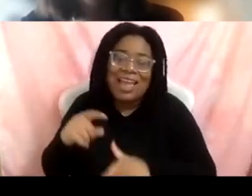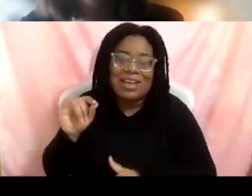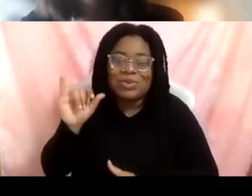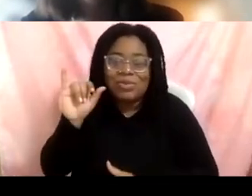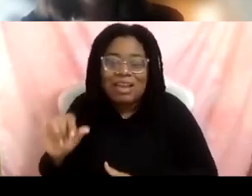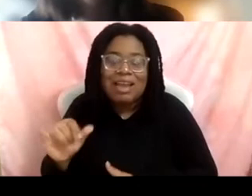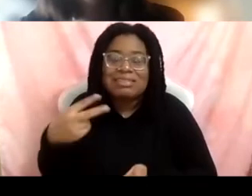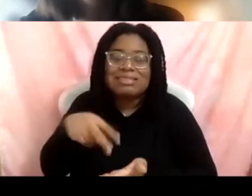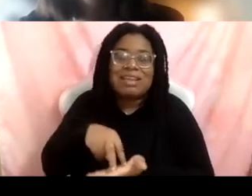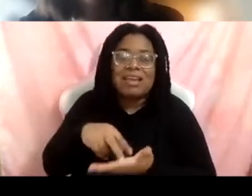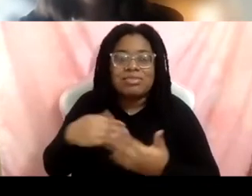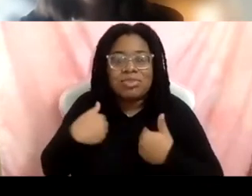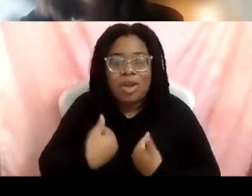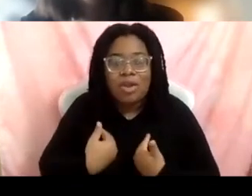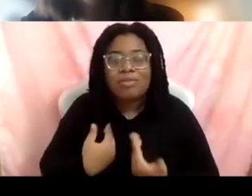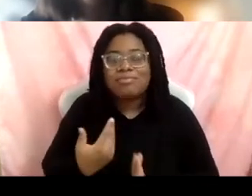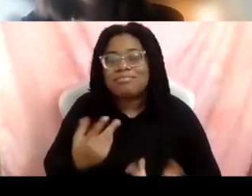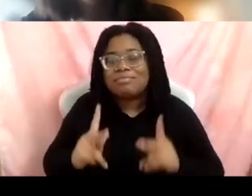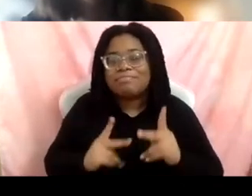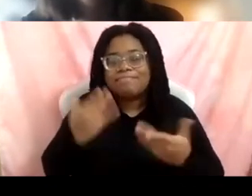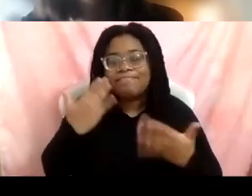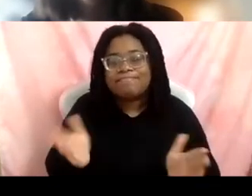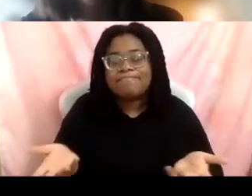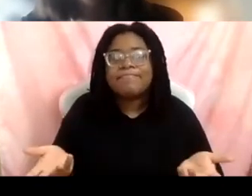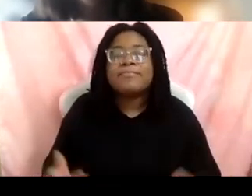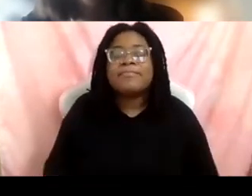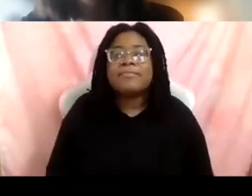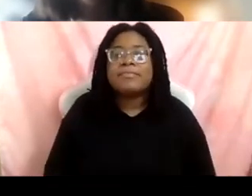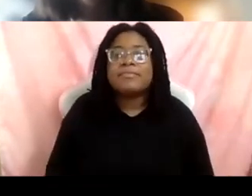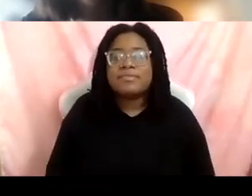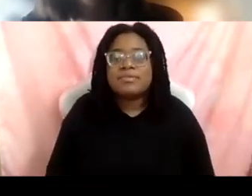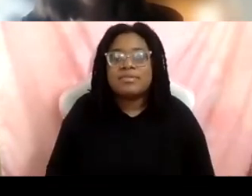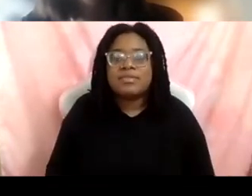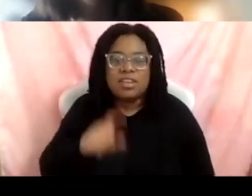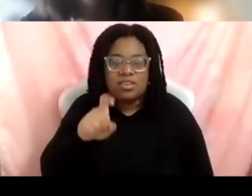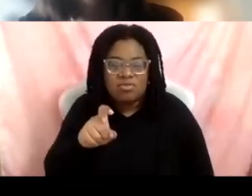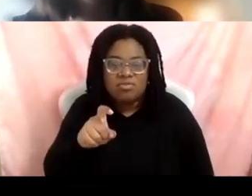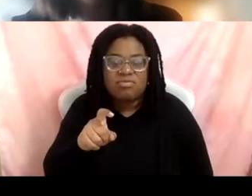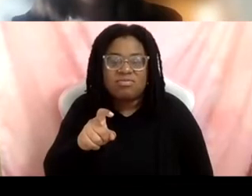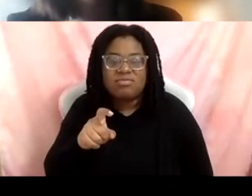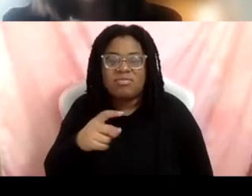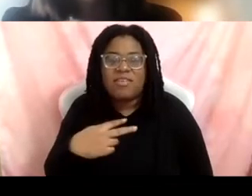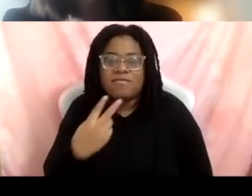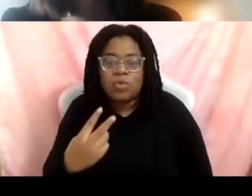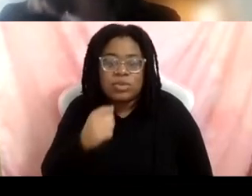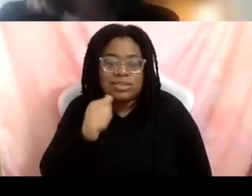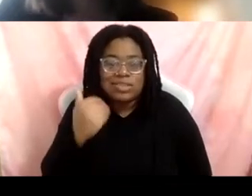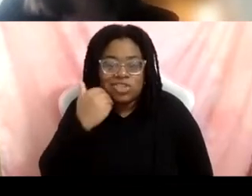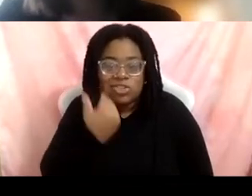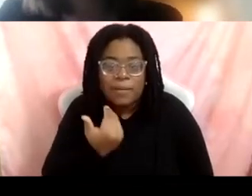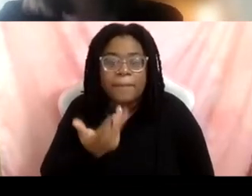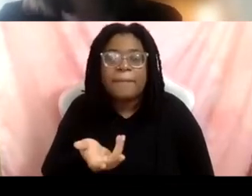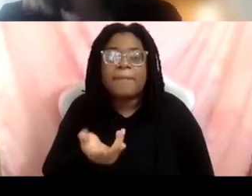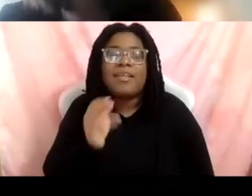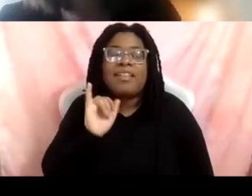day. People don't know. So you have to voice it, and you can't be ashamed of it, because I think that's another thing